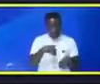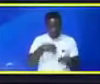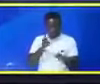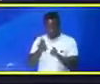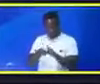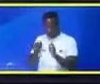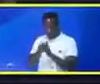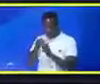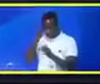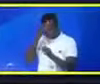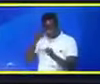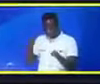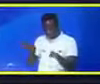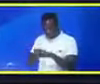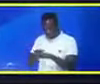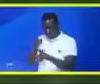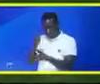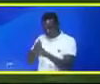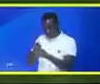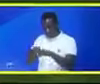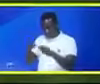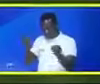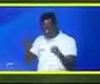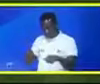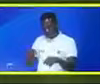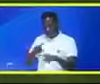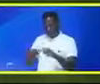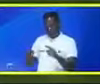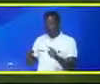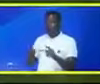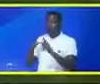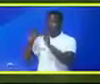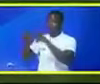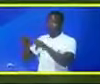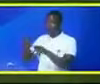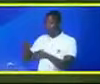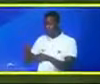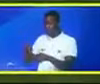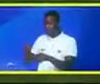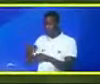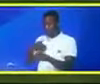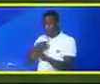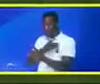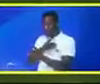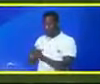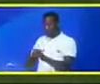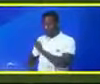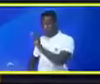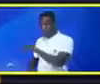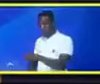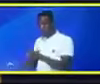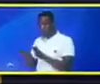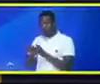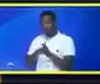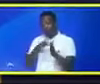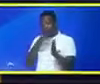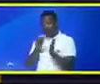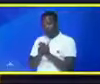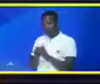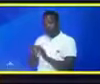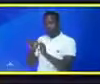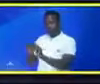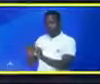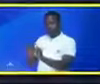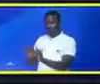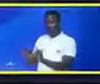men close, men can open. But whoever is the holder of the key of David, the Bible says he sustains an